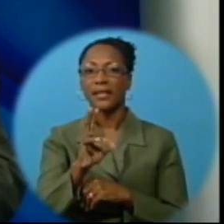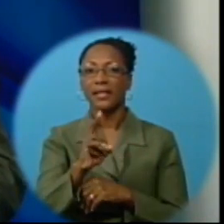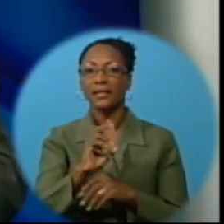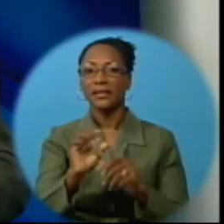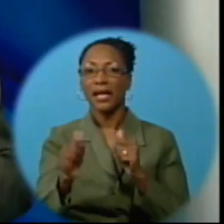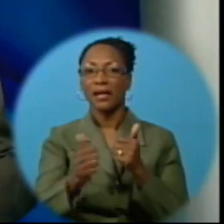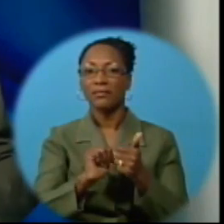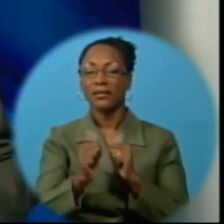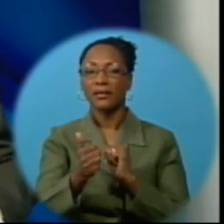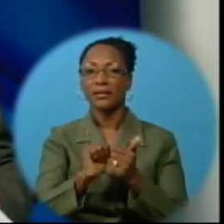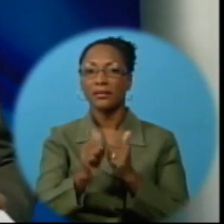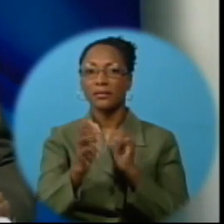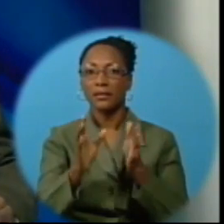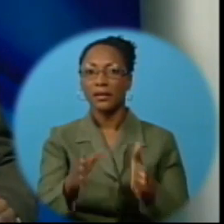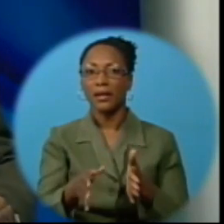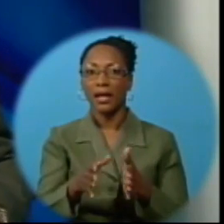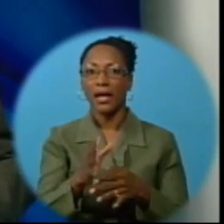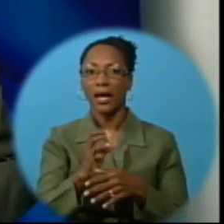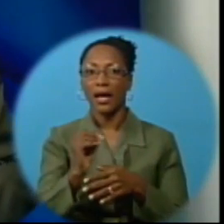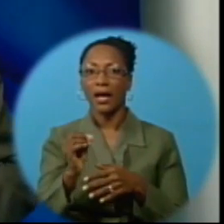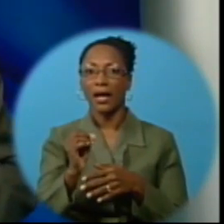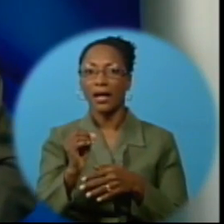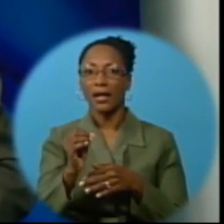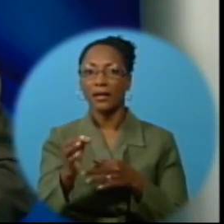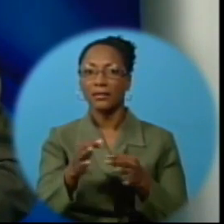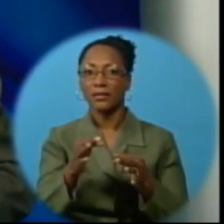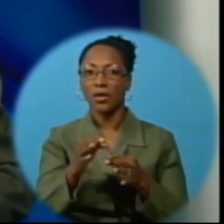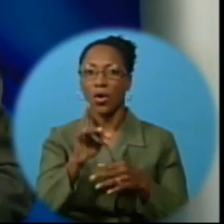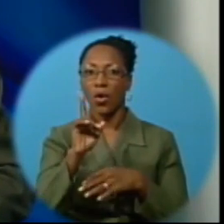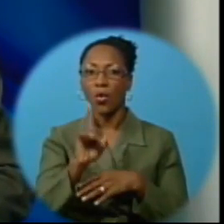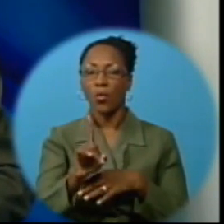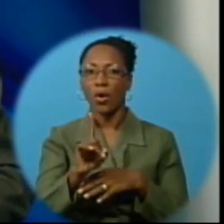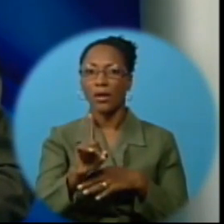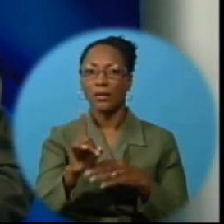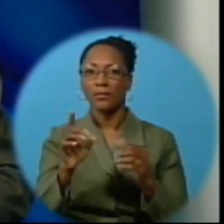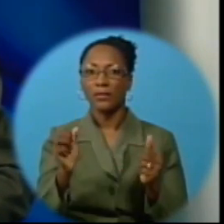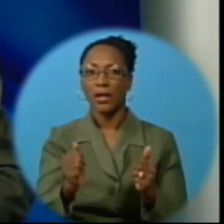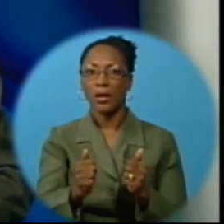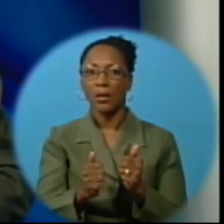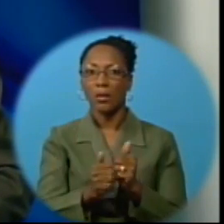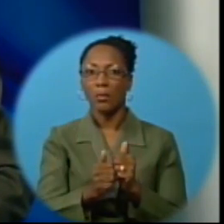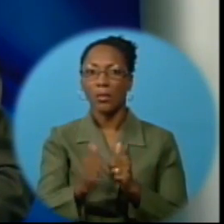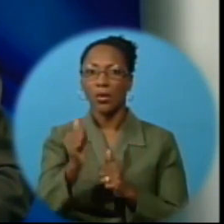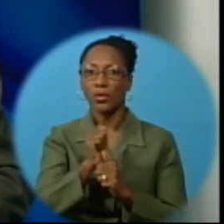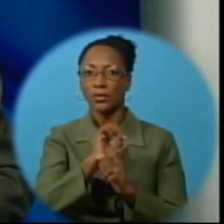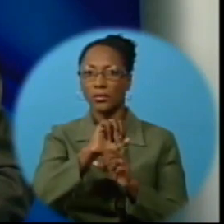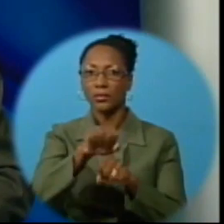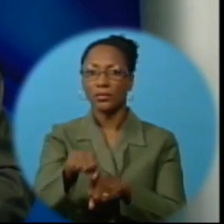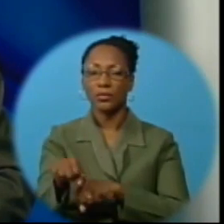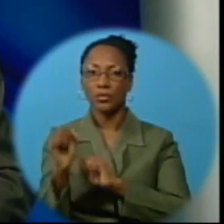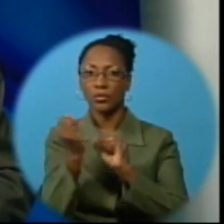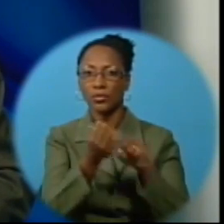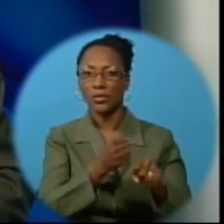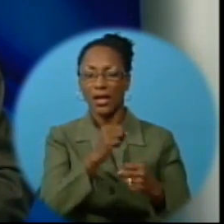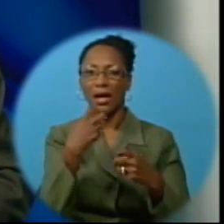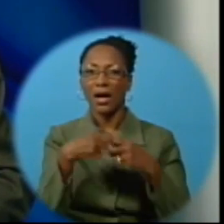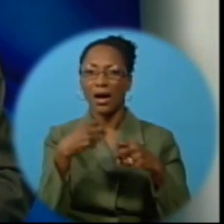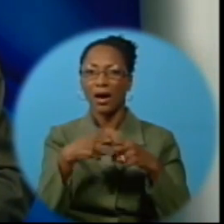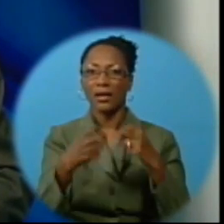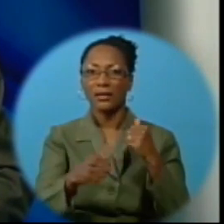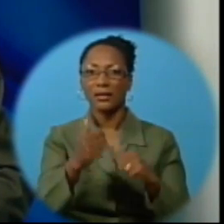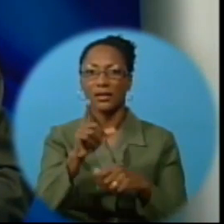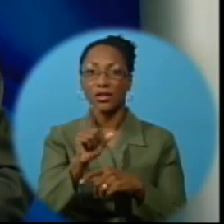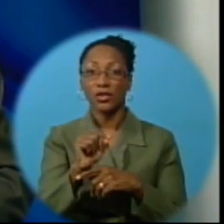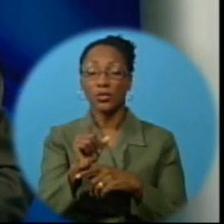are competing in what is being described as one of the most grueling stand-up paddle surfing events in the world. It's the 2013